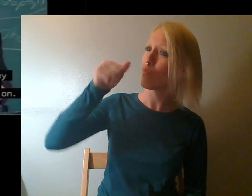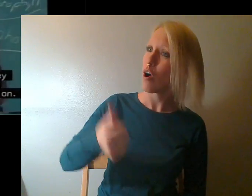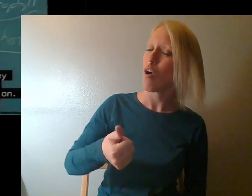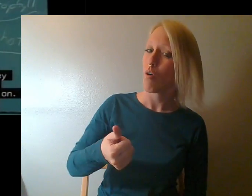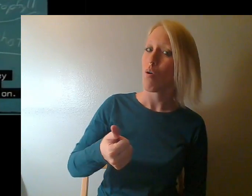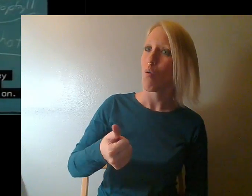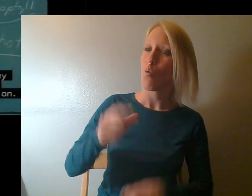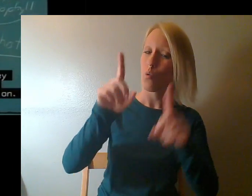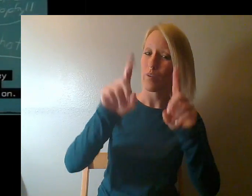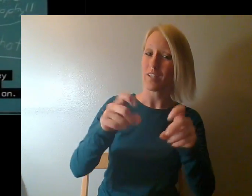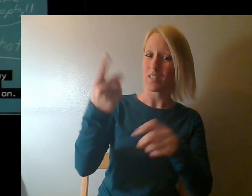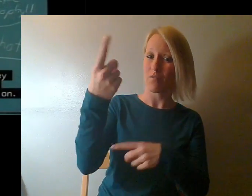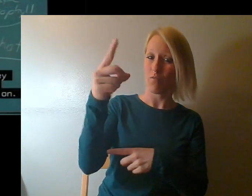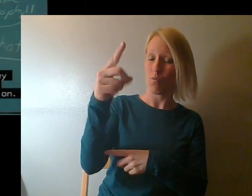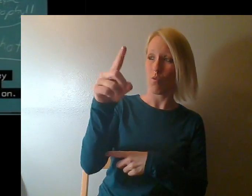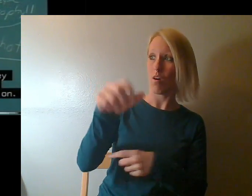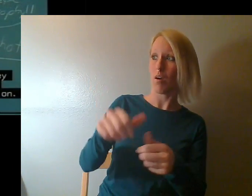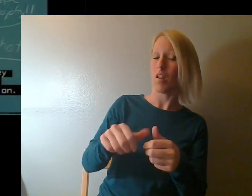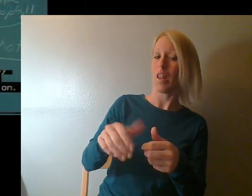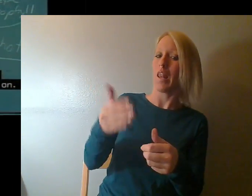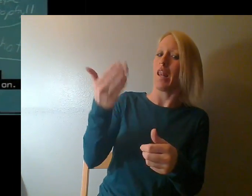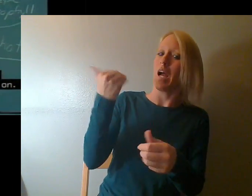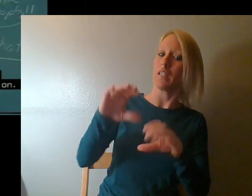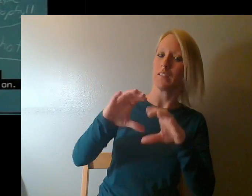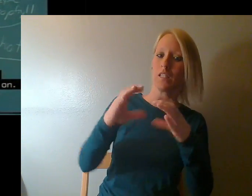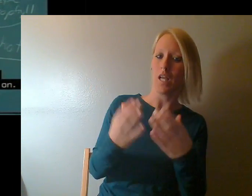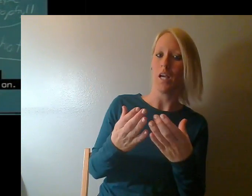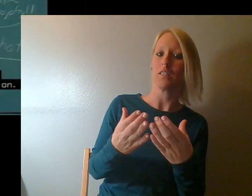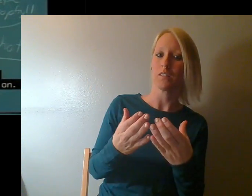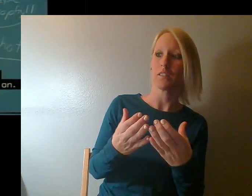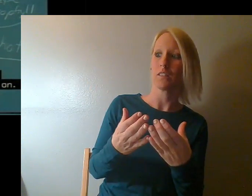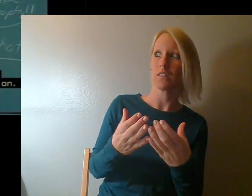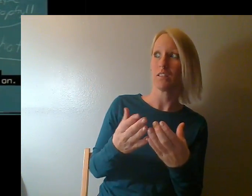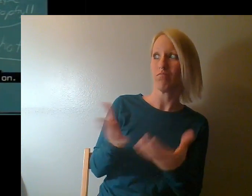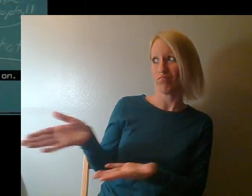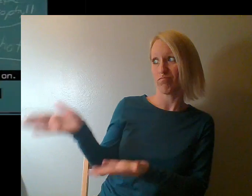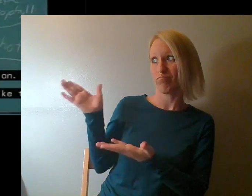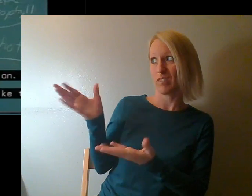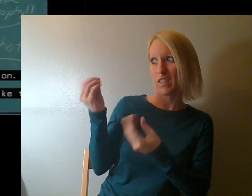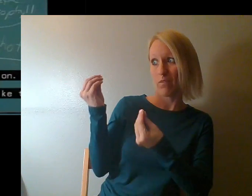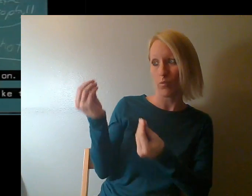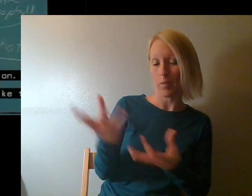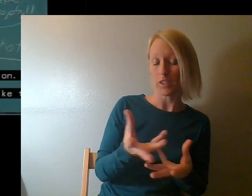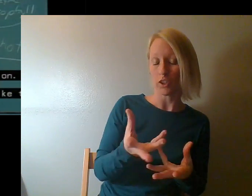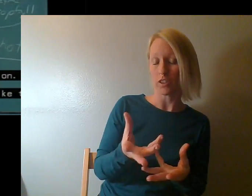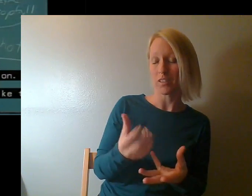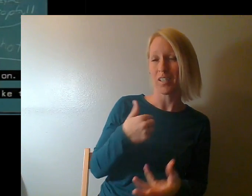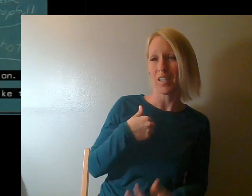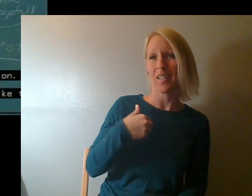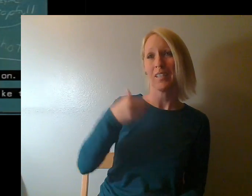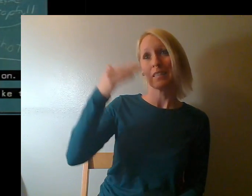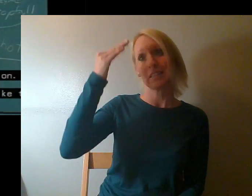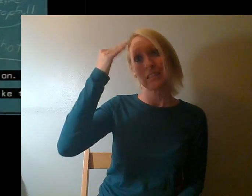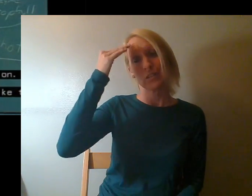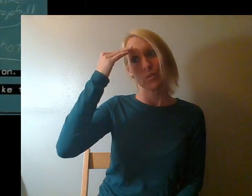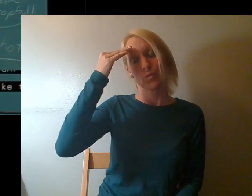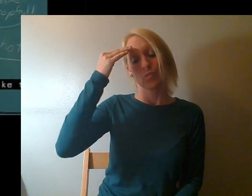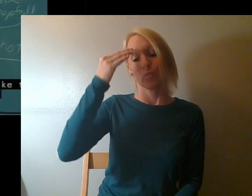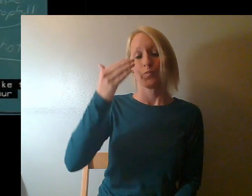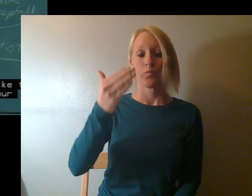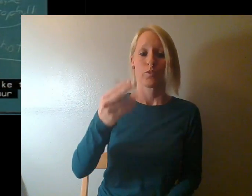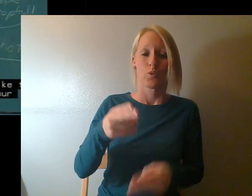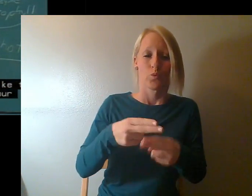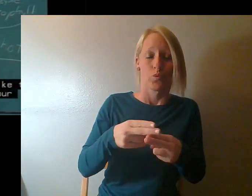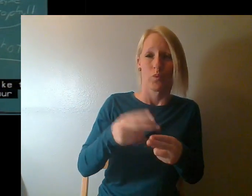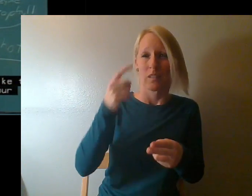with this information. All right, now, I realize it's short notice, but I would also like to have this